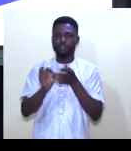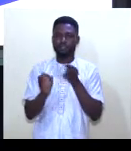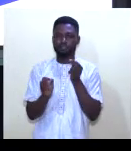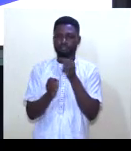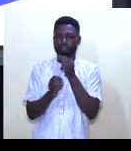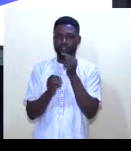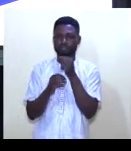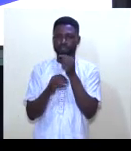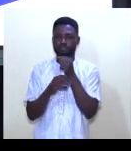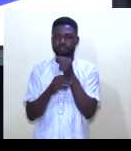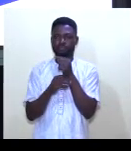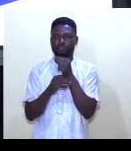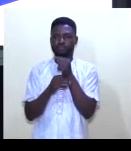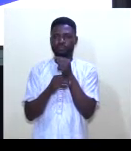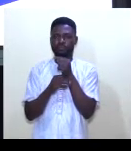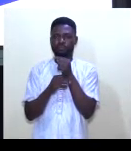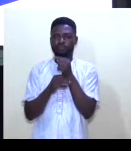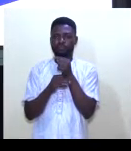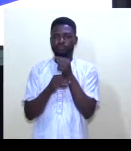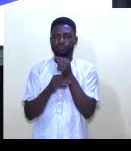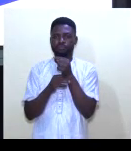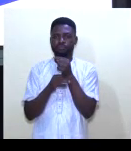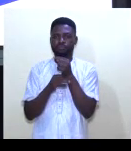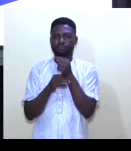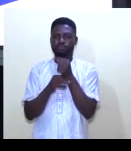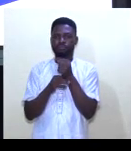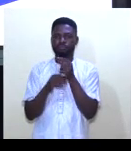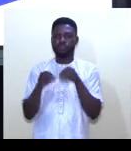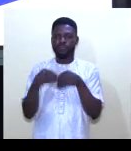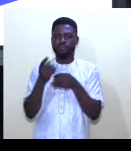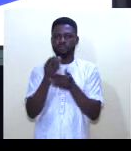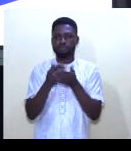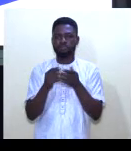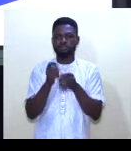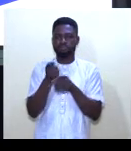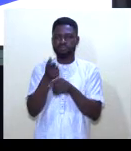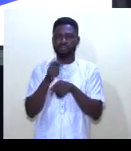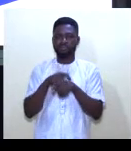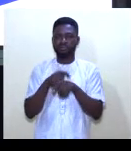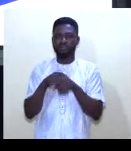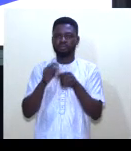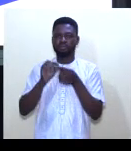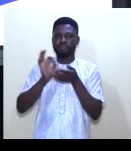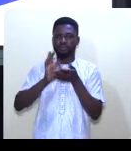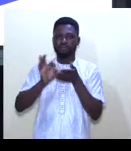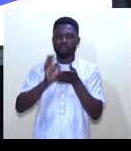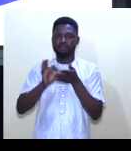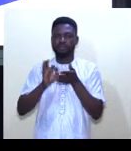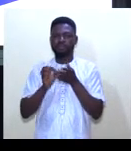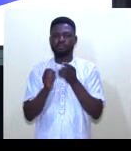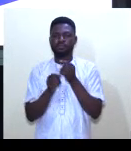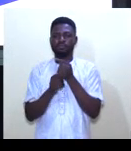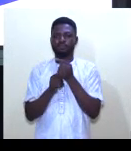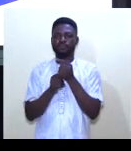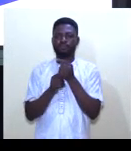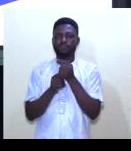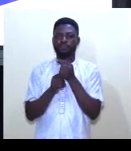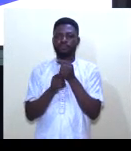for you. I'll give you some seconds to think about it or to count. And